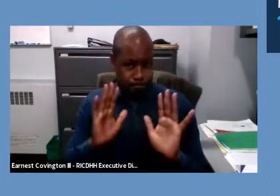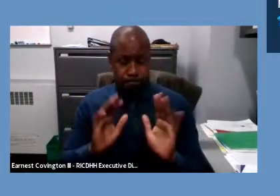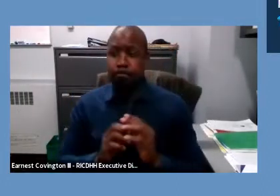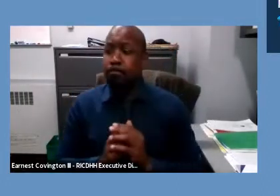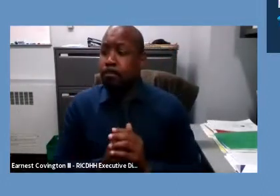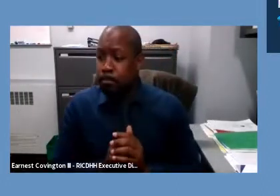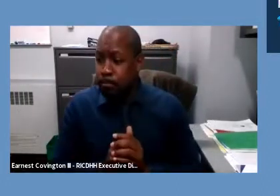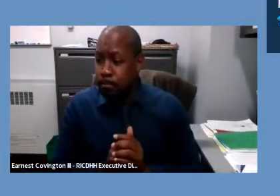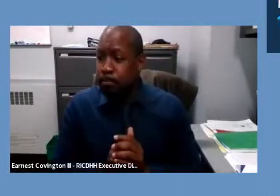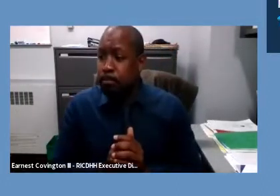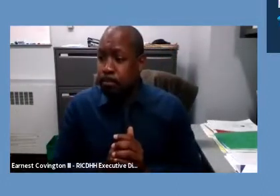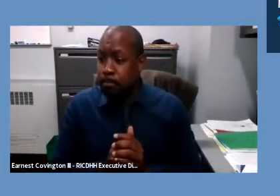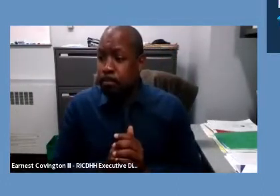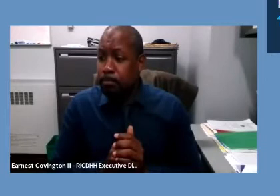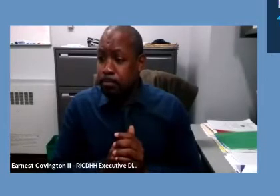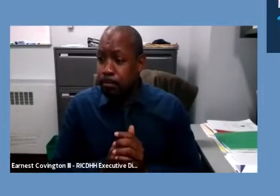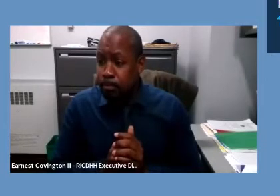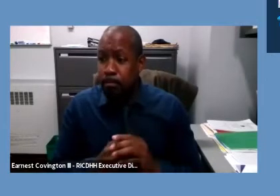of work, etc.